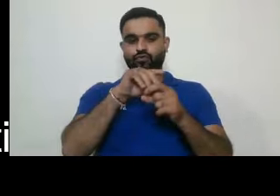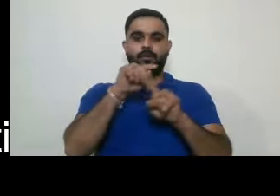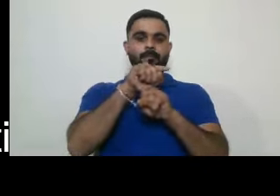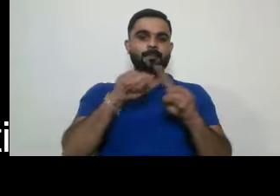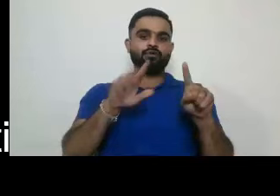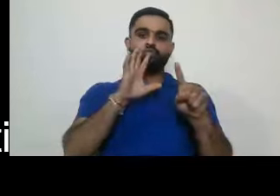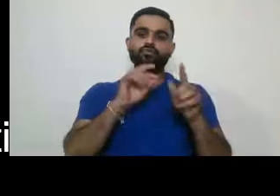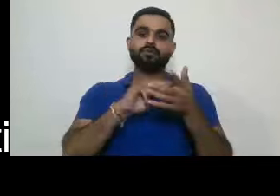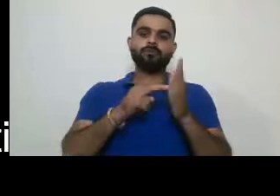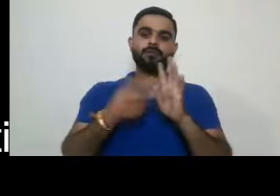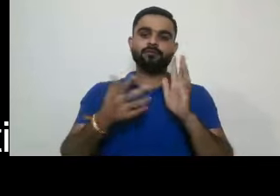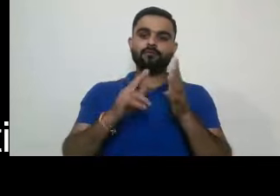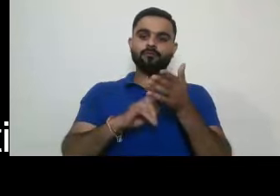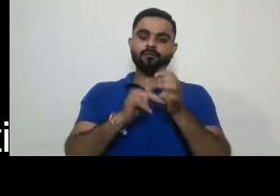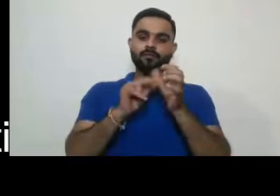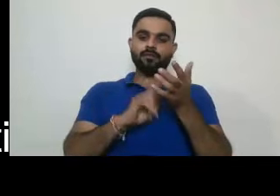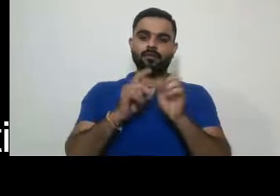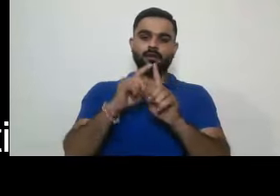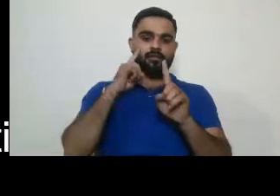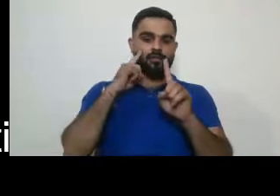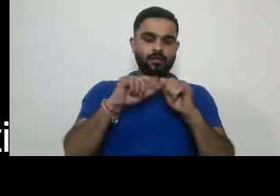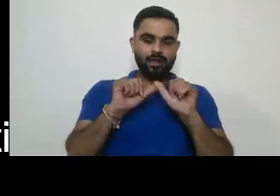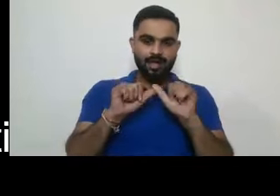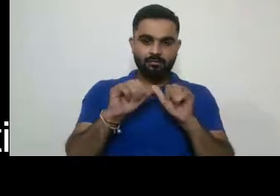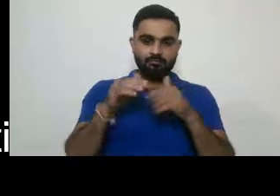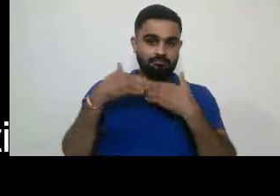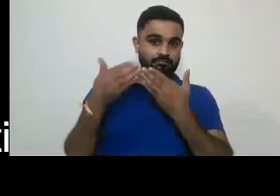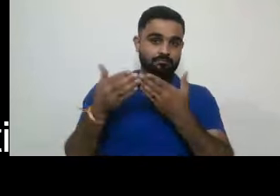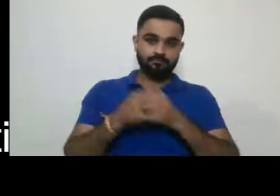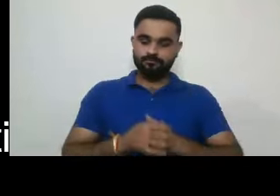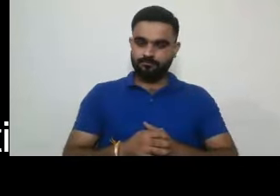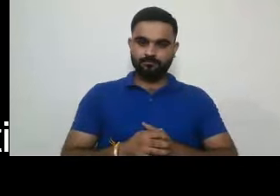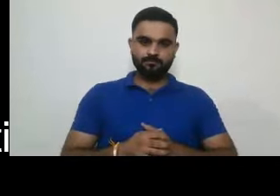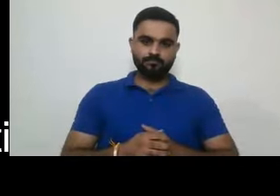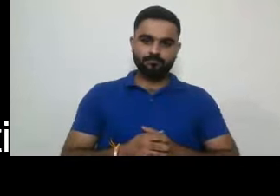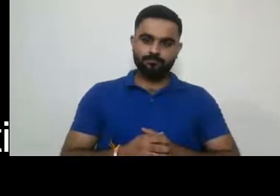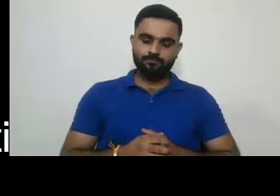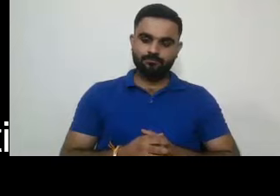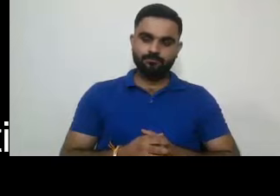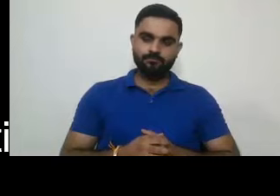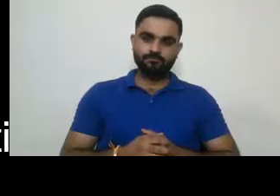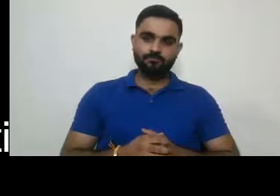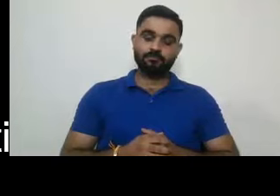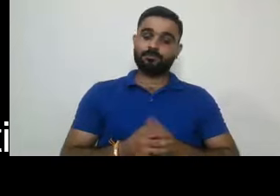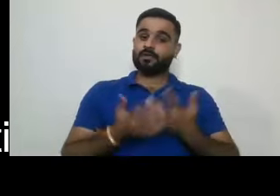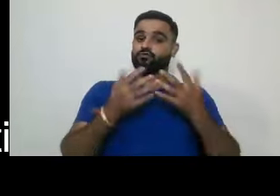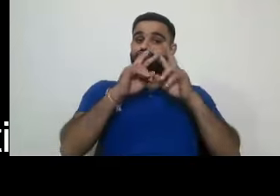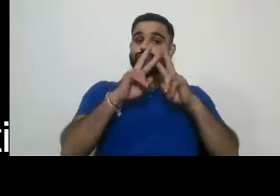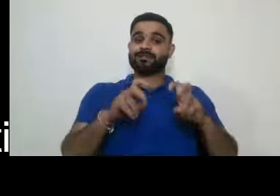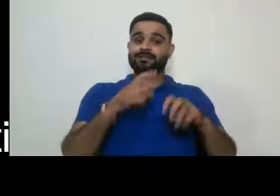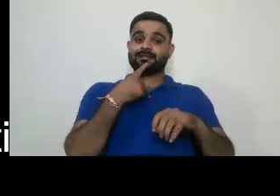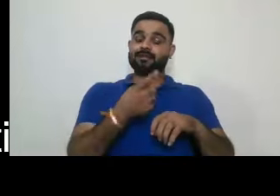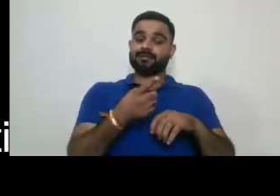actually mean. Nandita, over to you. Yeah. Uh, as per the research says